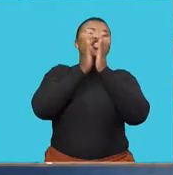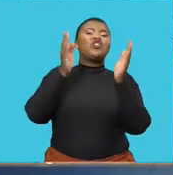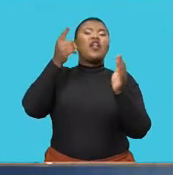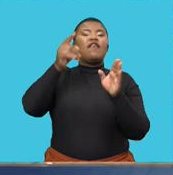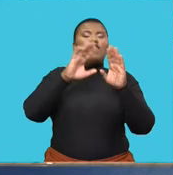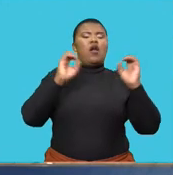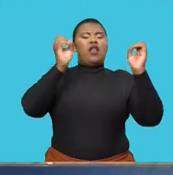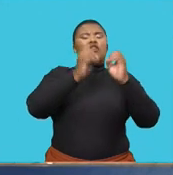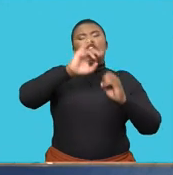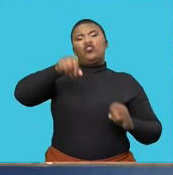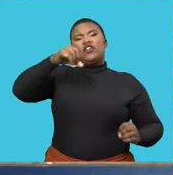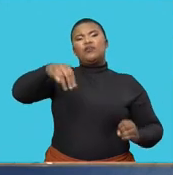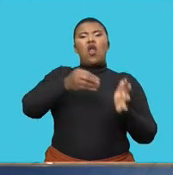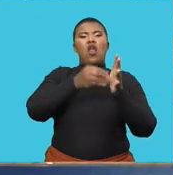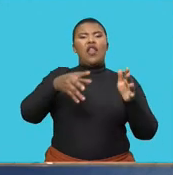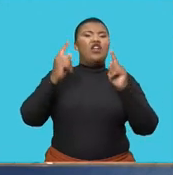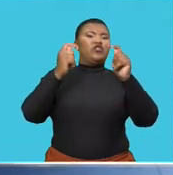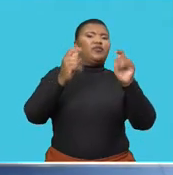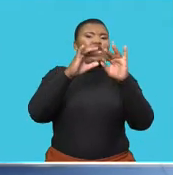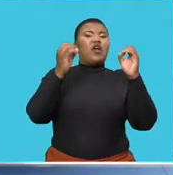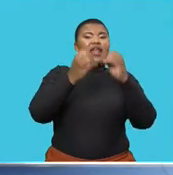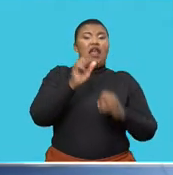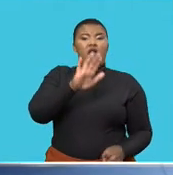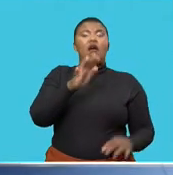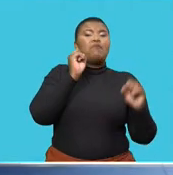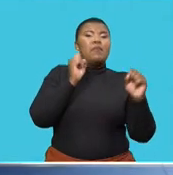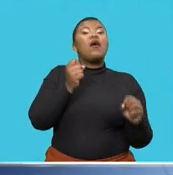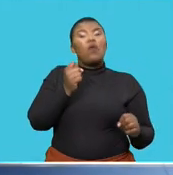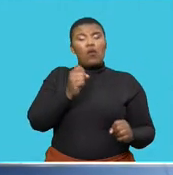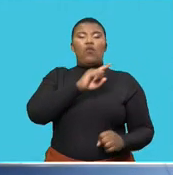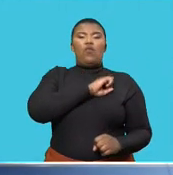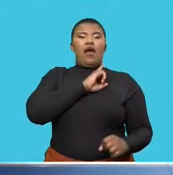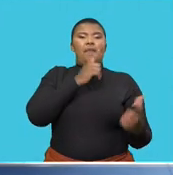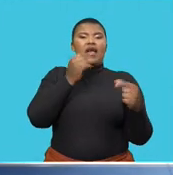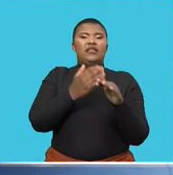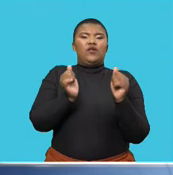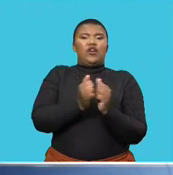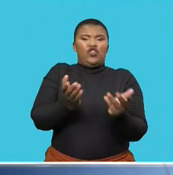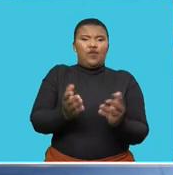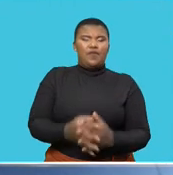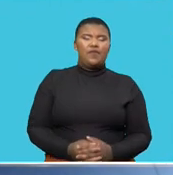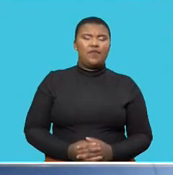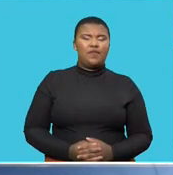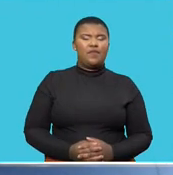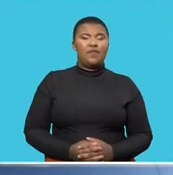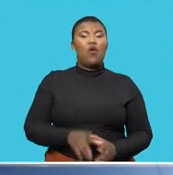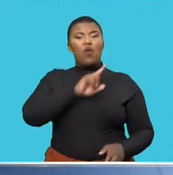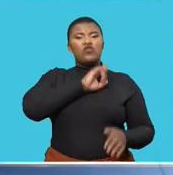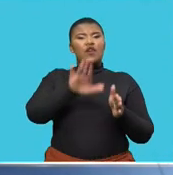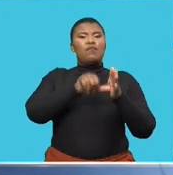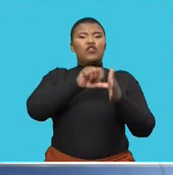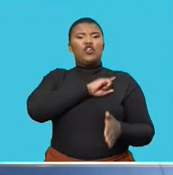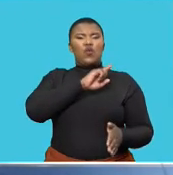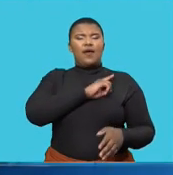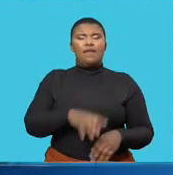Greater Johannesburg Learner Transport Organization, speaks to us about why they are doing such initiatives and the importance of